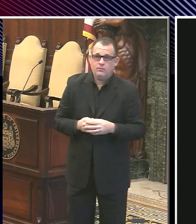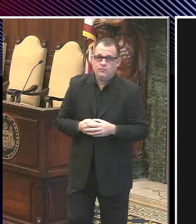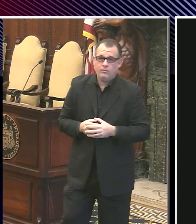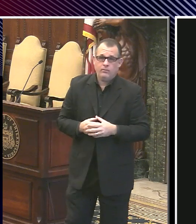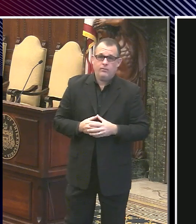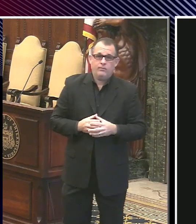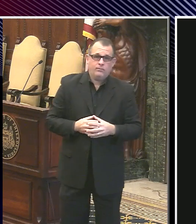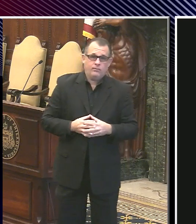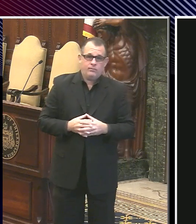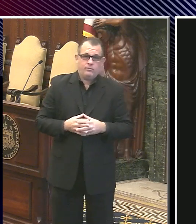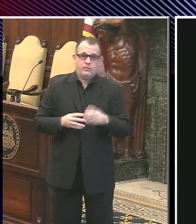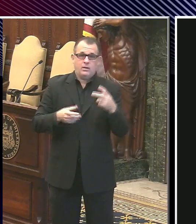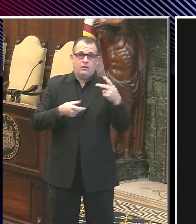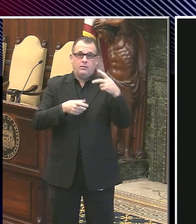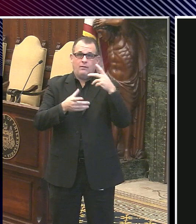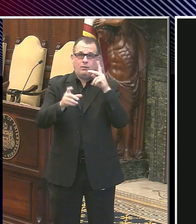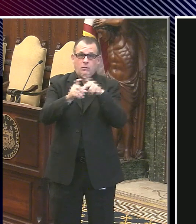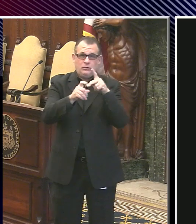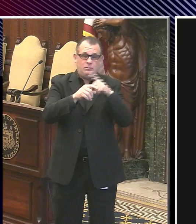the participants list,